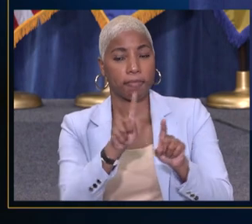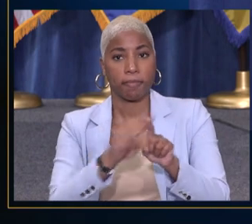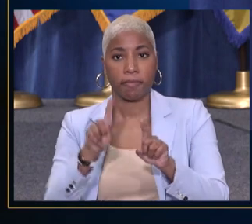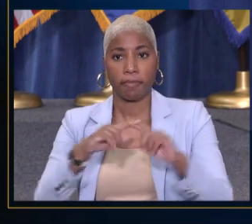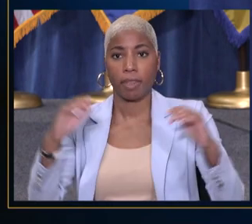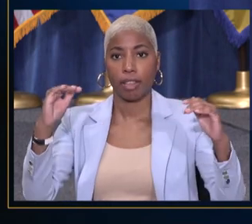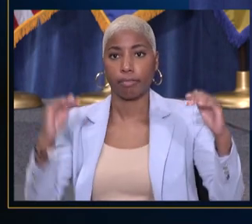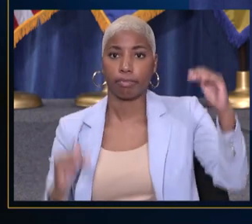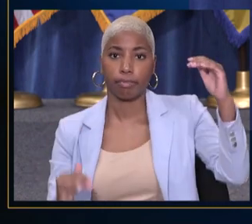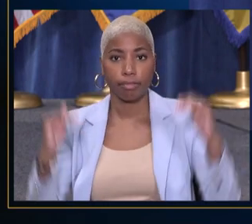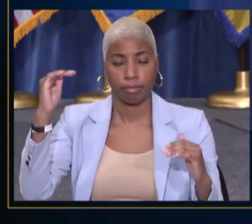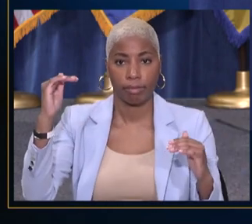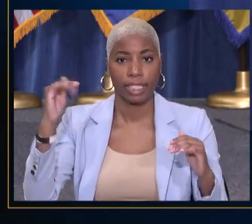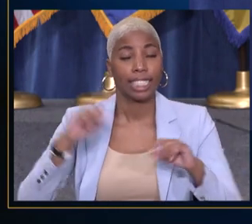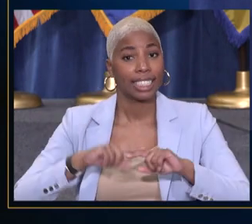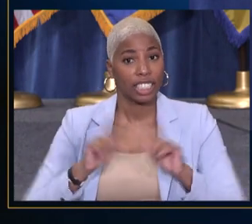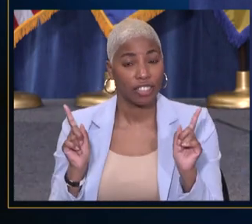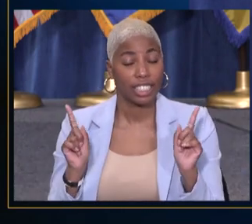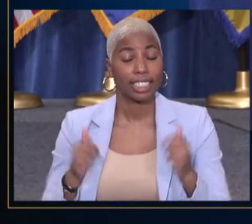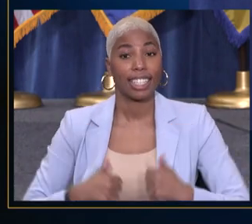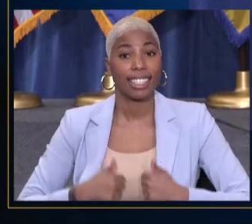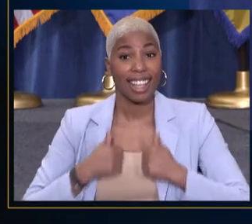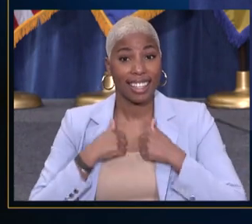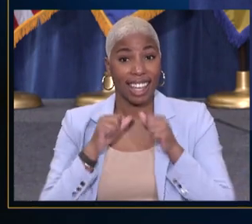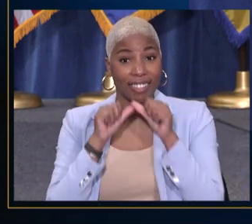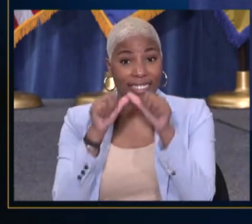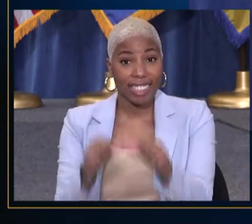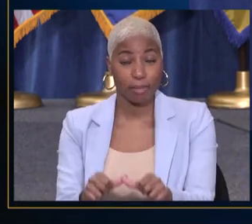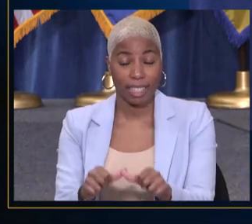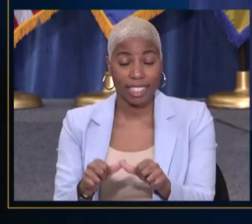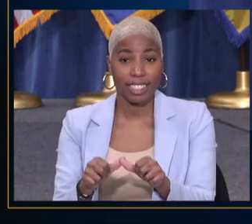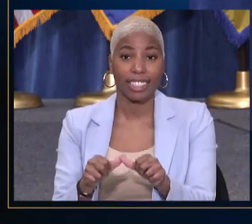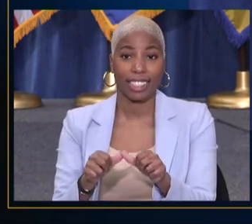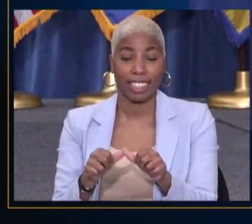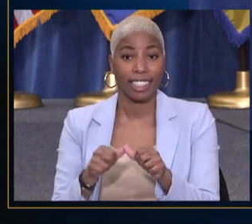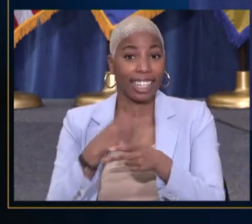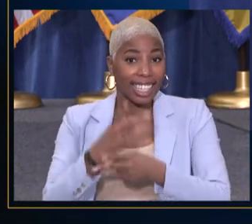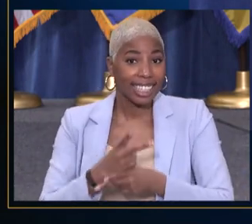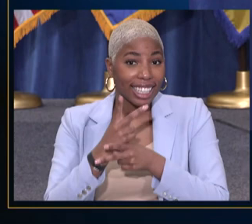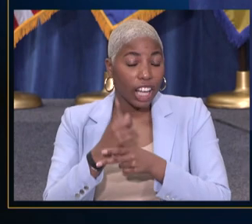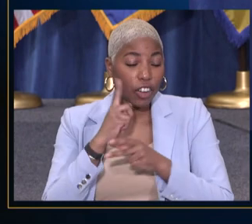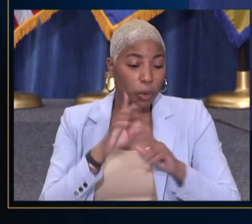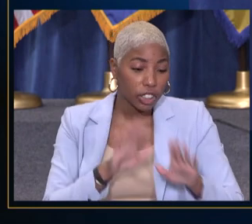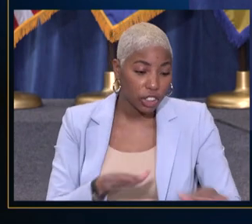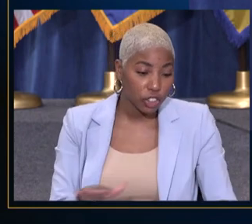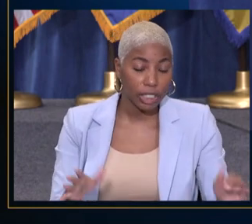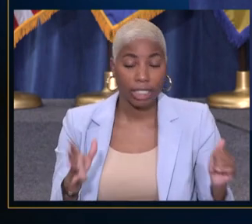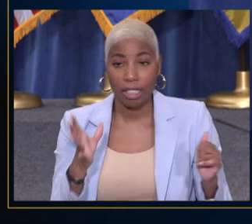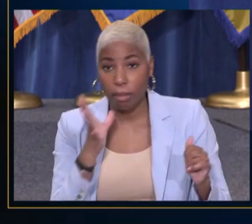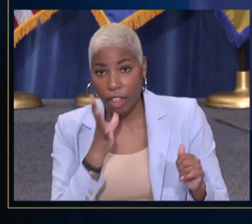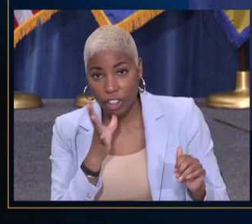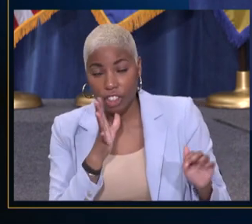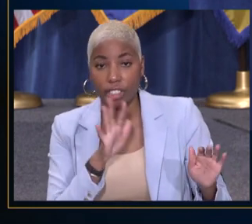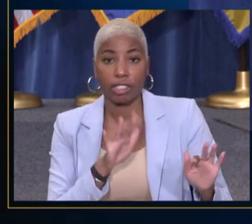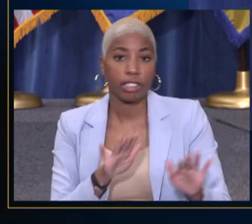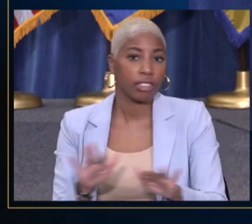reasons, differences in life expectancy, care for our children, care for our mothers. You can go